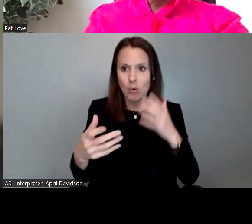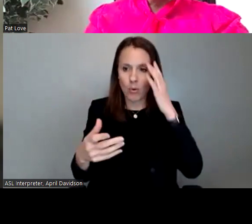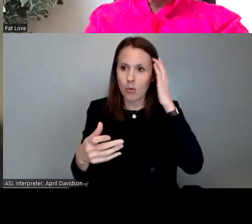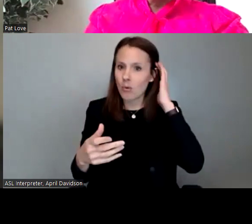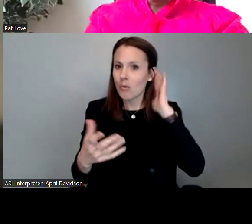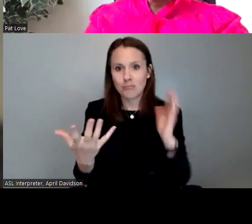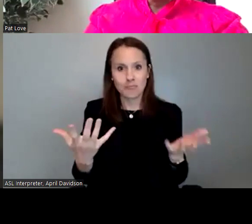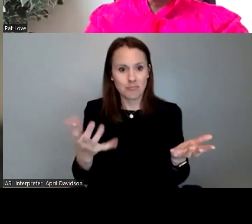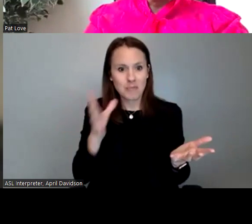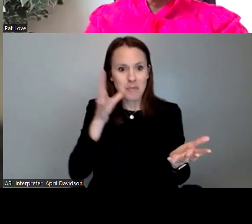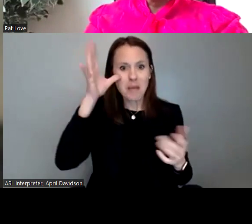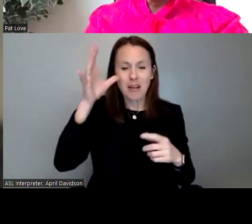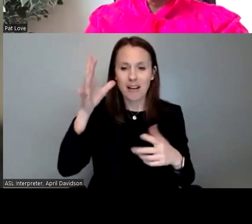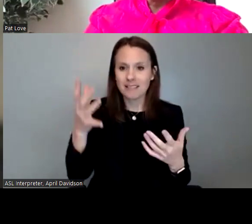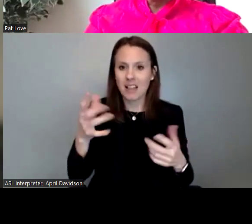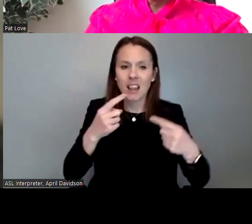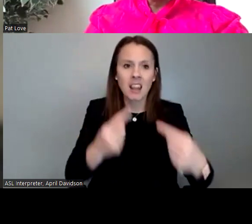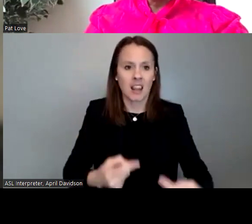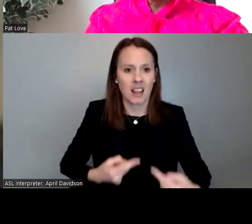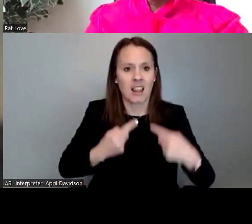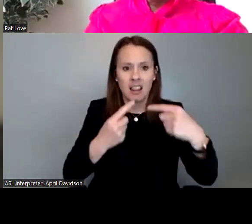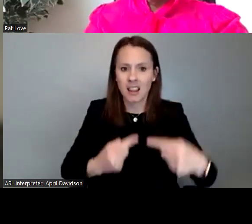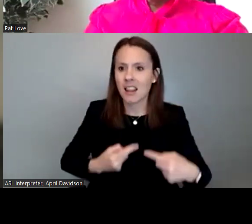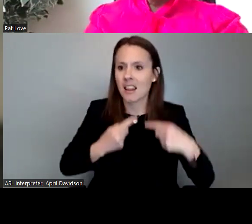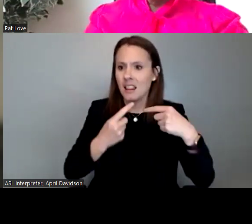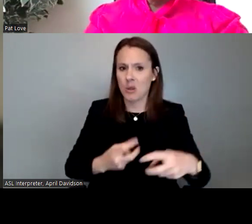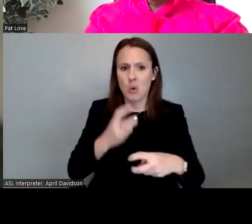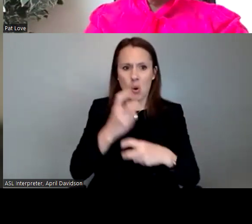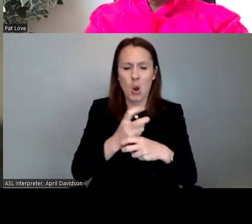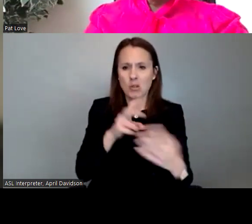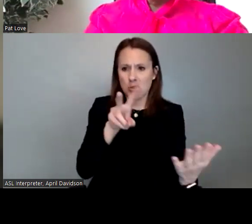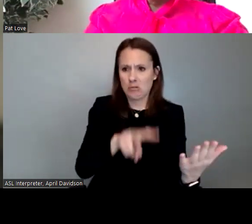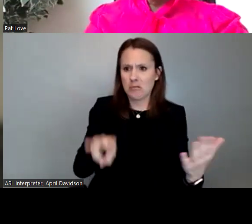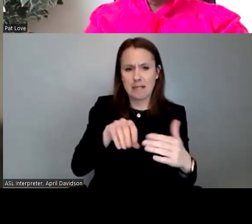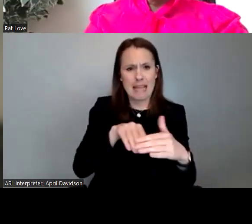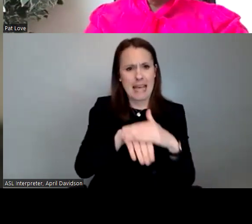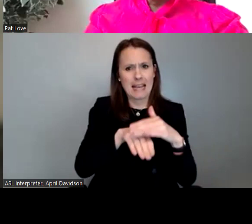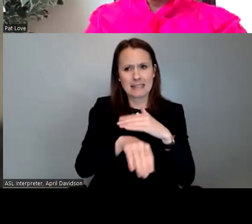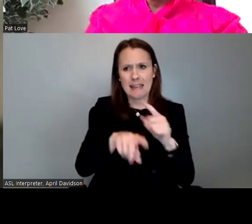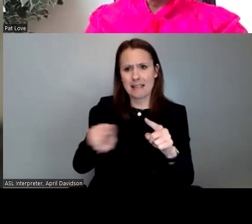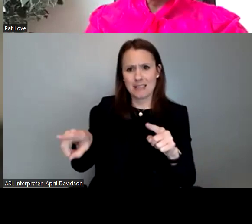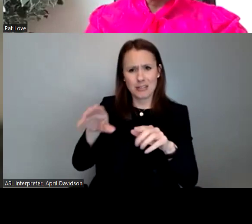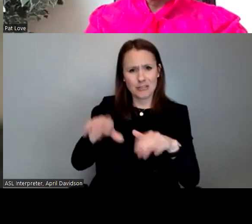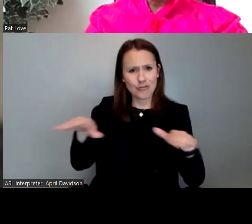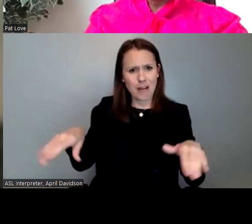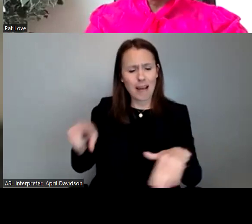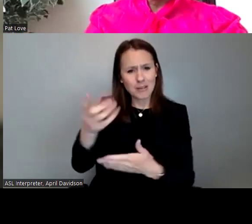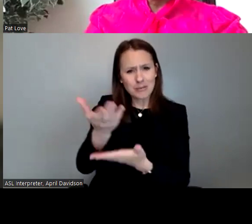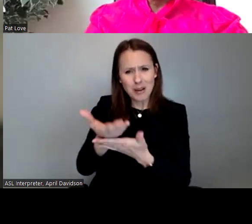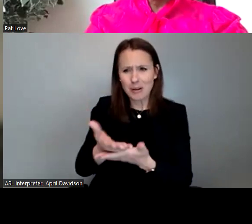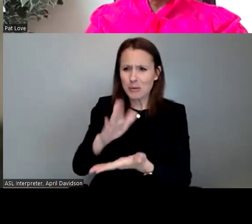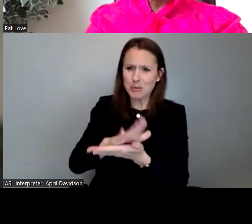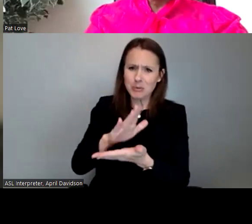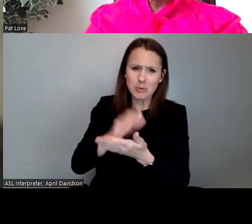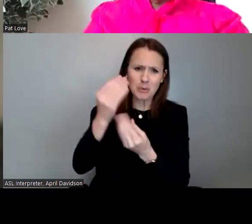then the parent has a very, very difficult time trying to access his or her child's